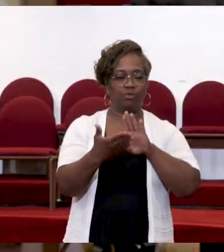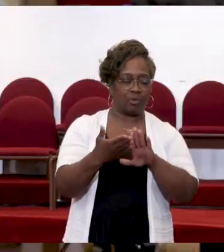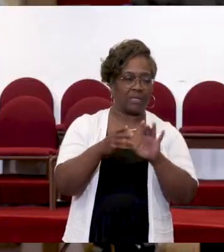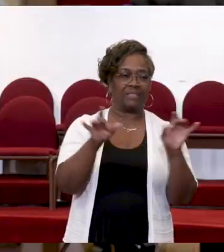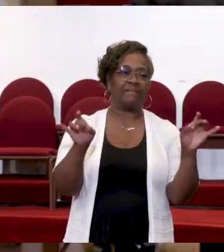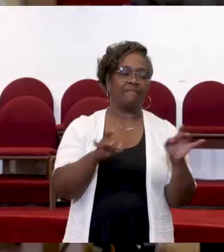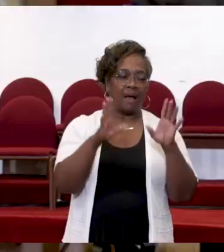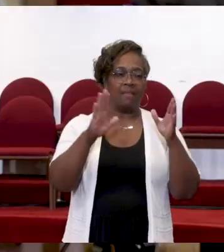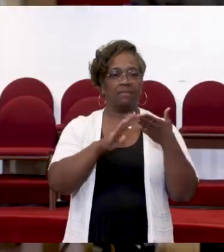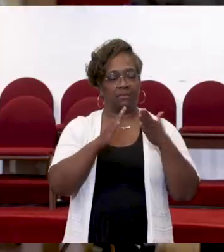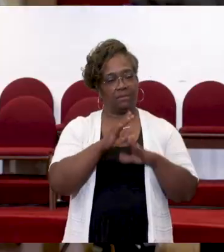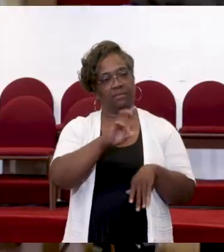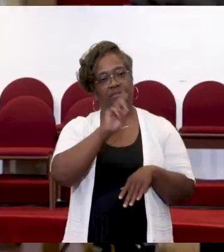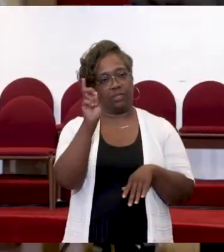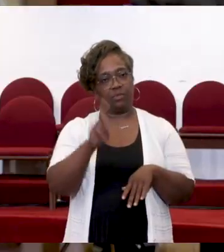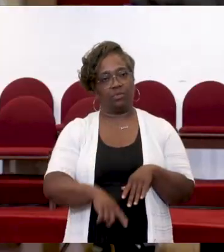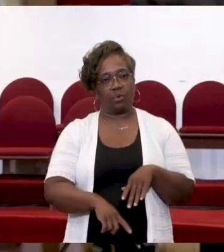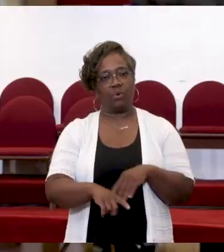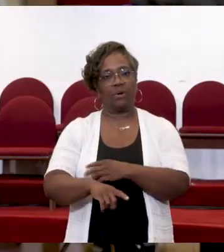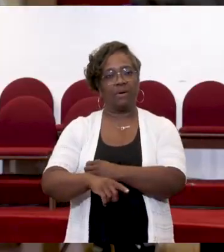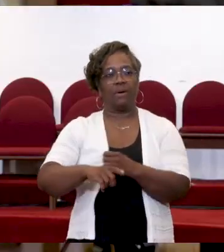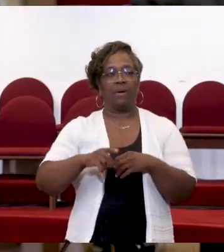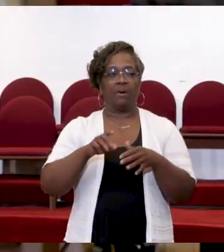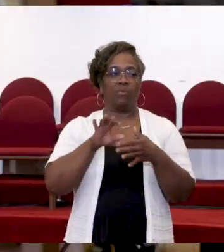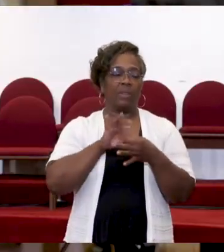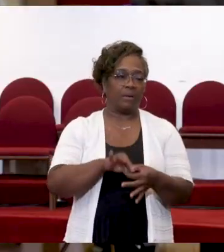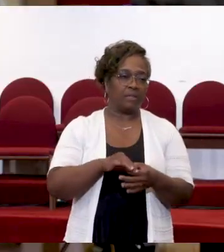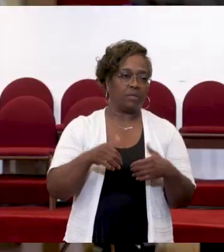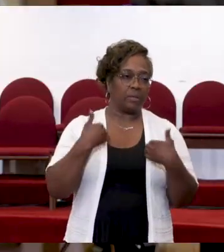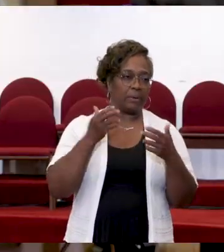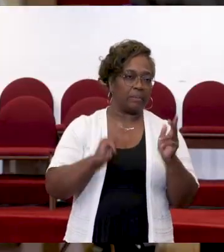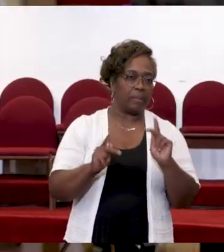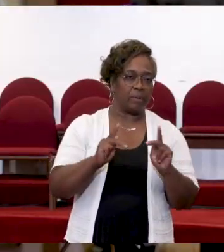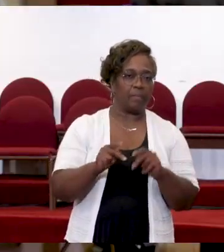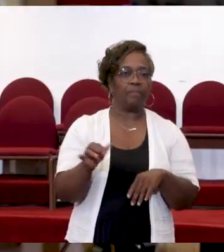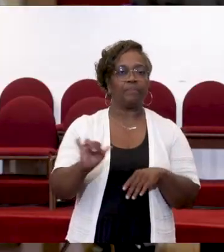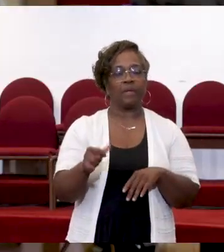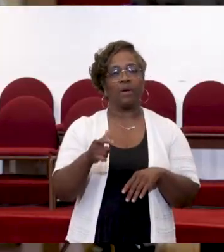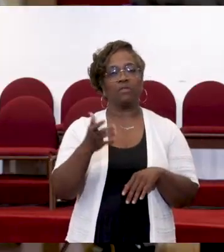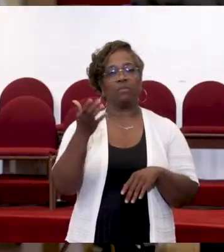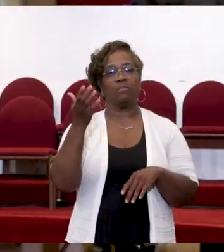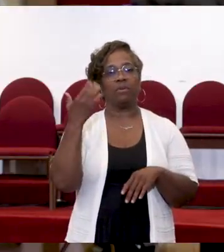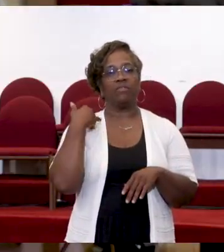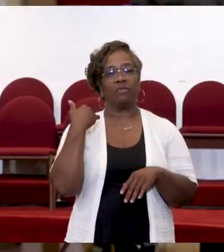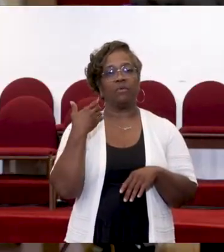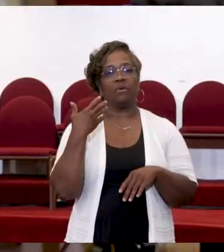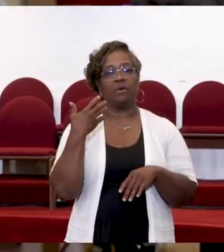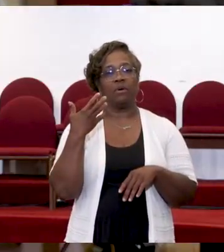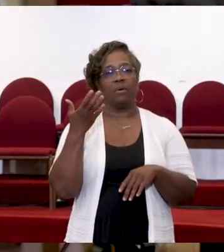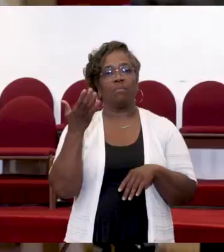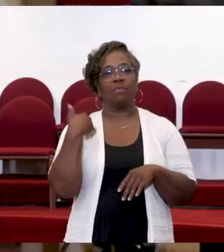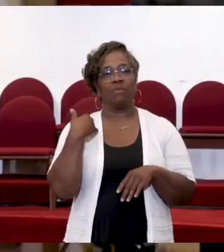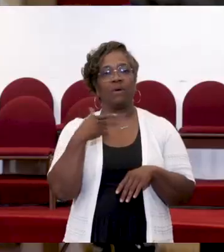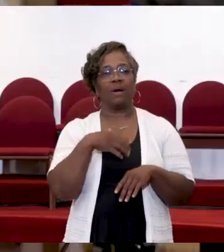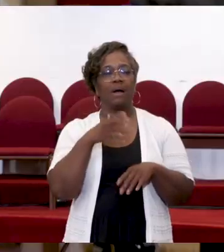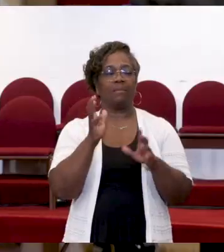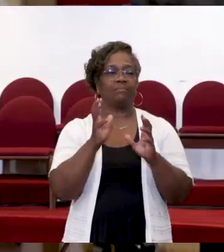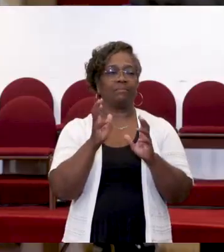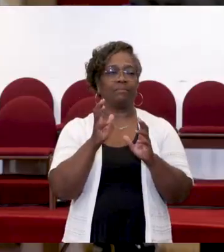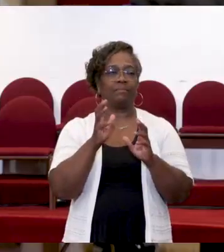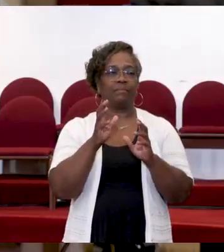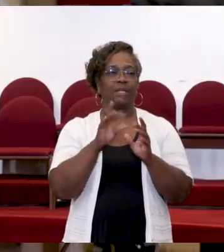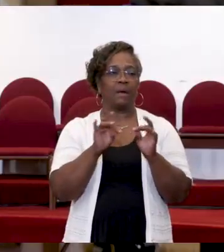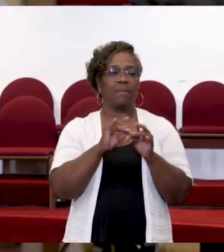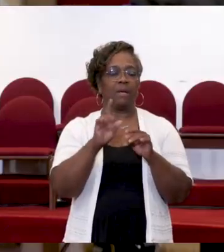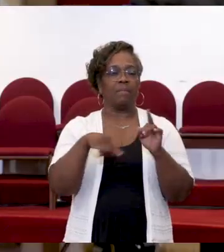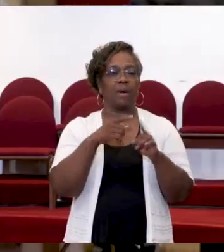violence in the city of Detroit dealing with youth. I also came to you before about the homeless crisis in the city of